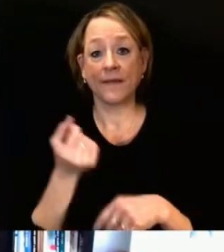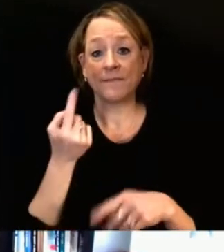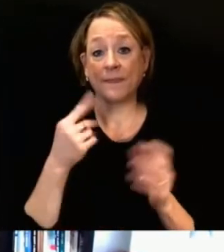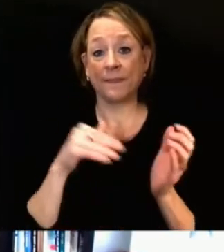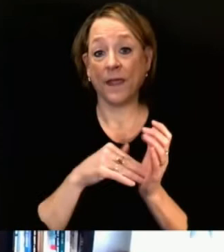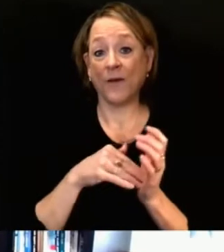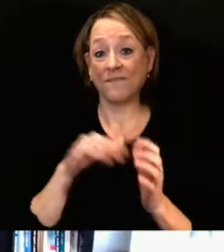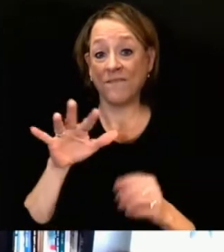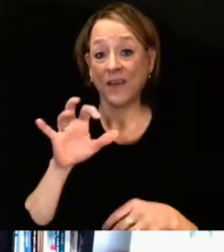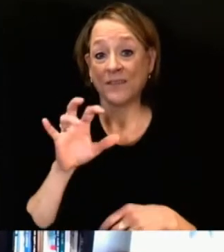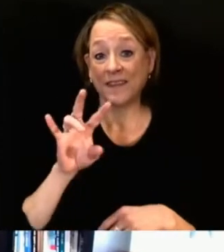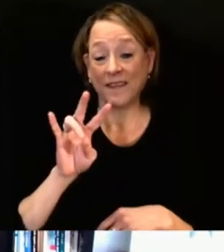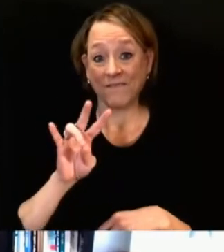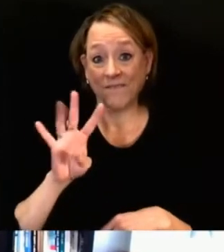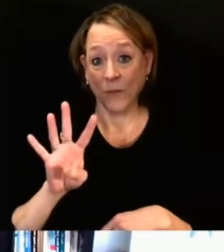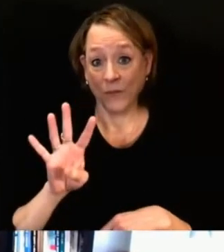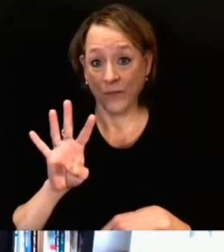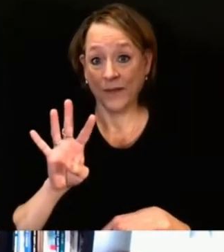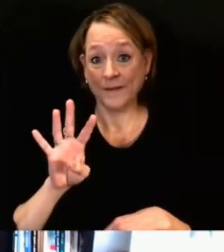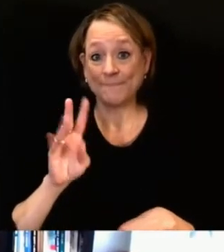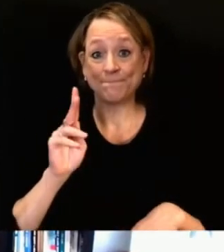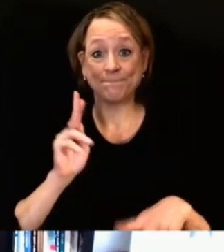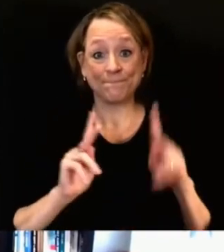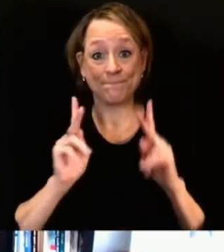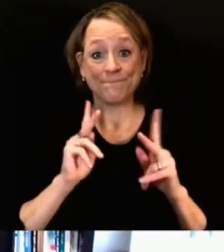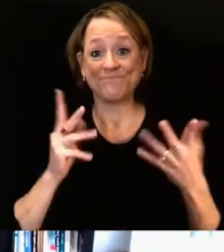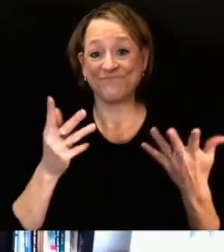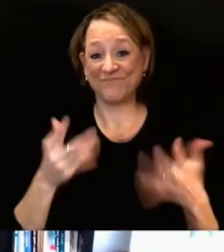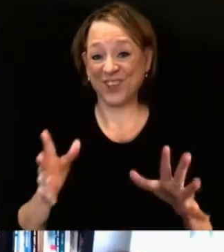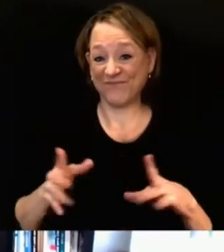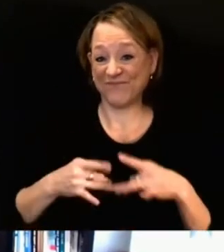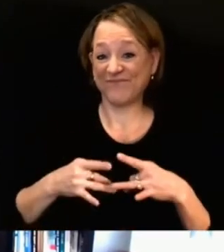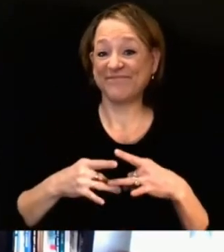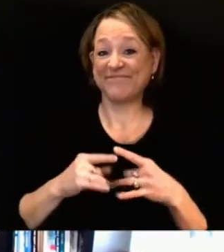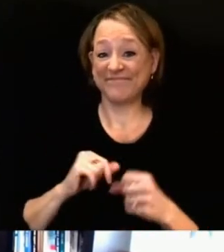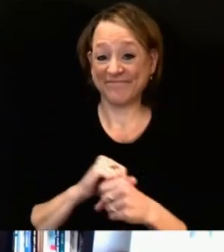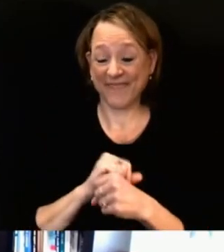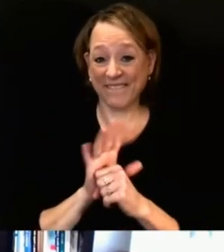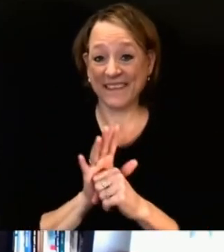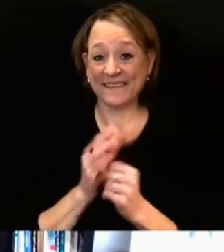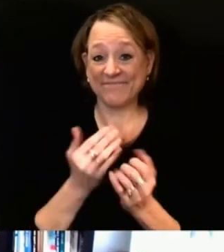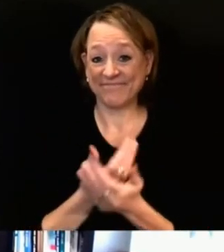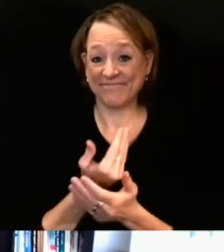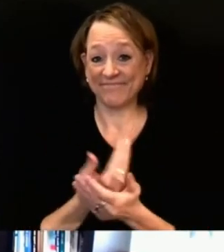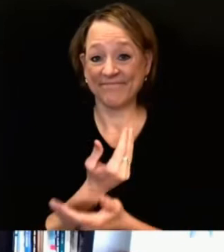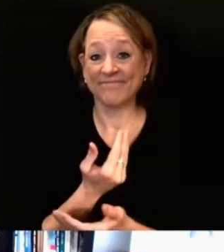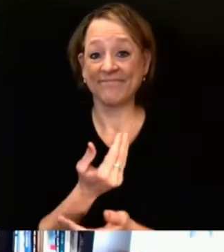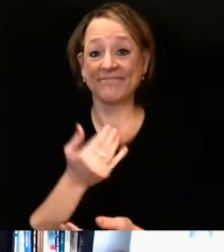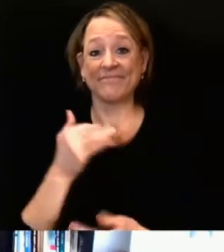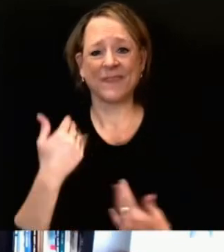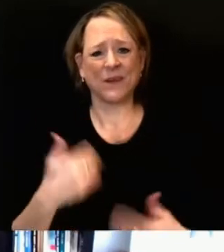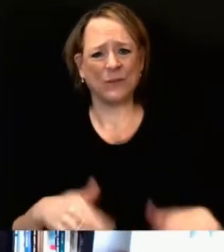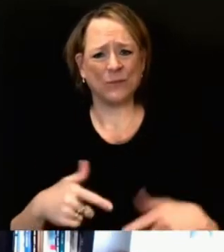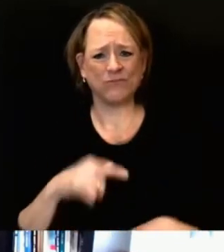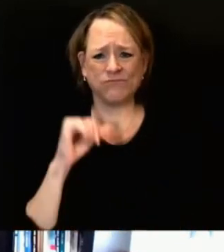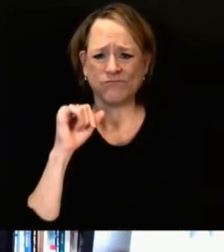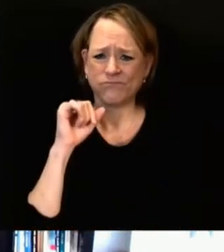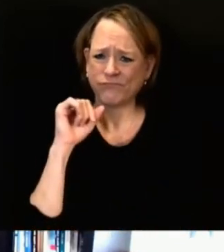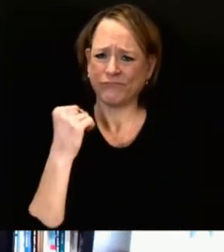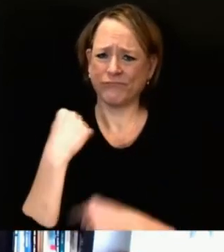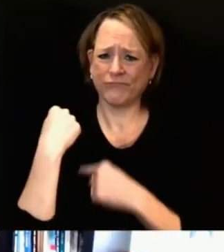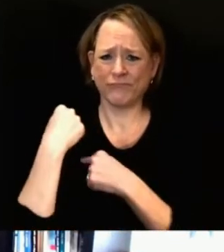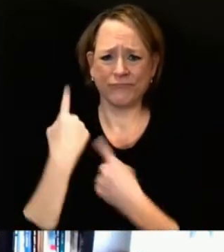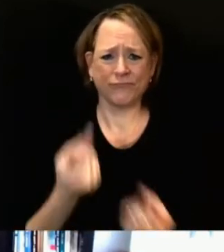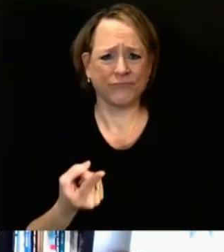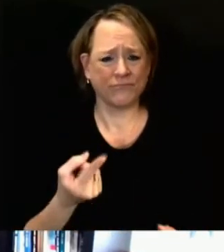11,574 new confirmed cases today, the highest single day of reporting throughout the entire pandemic to date. Yesterday,